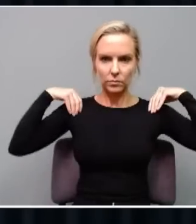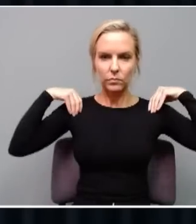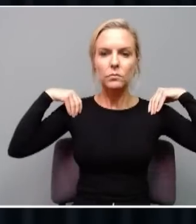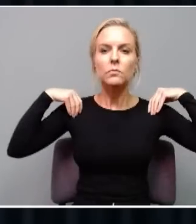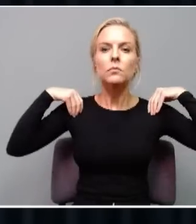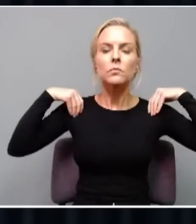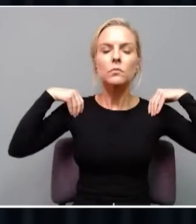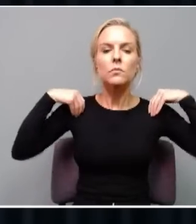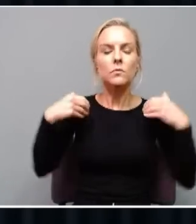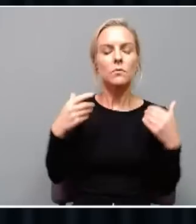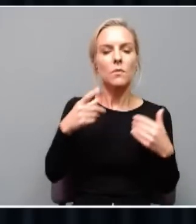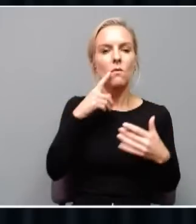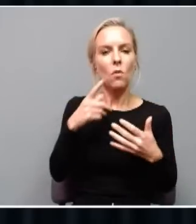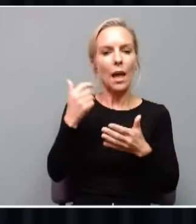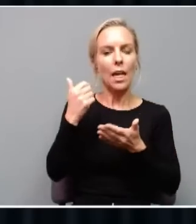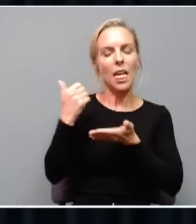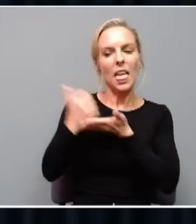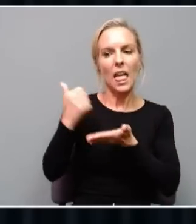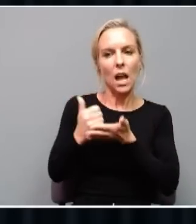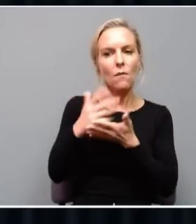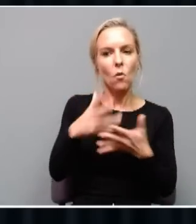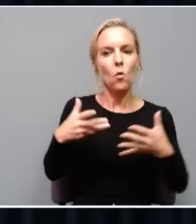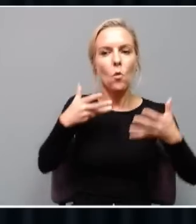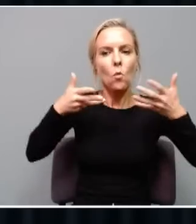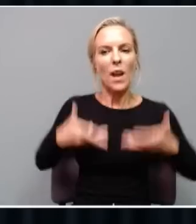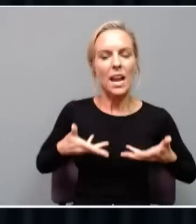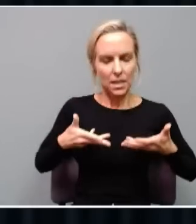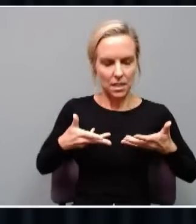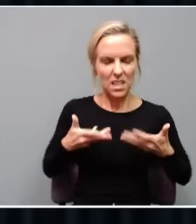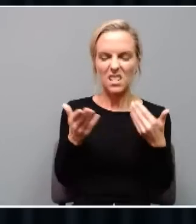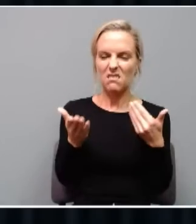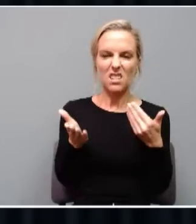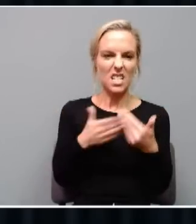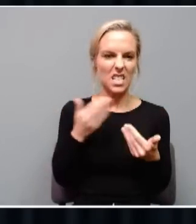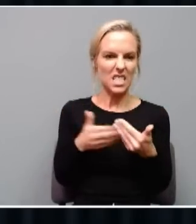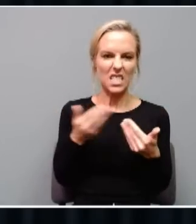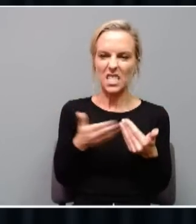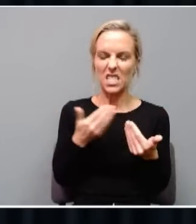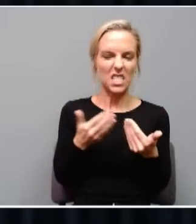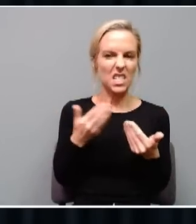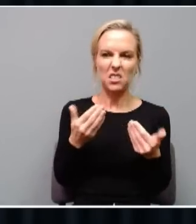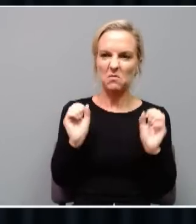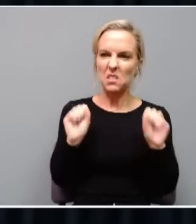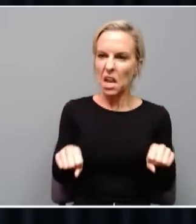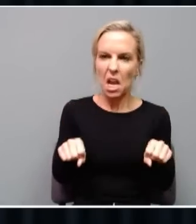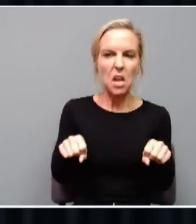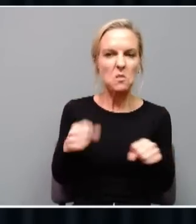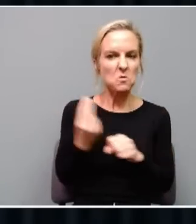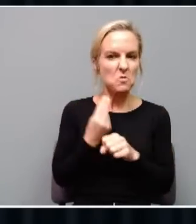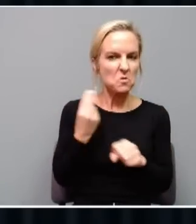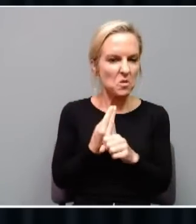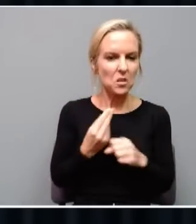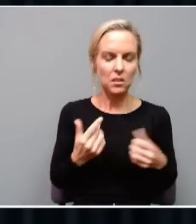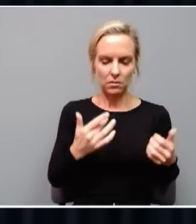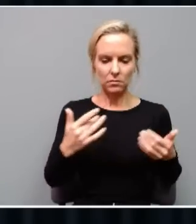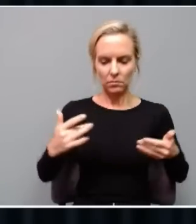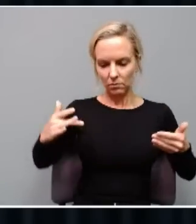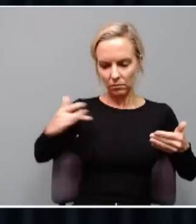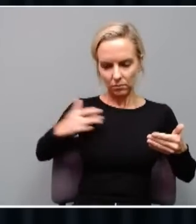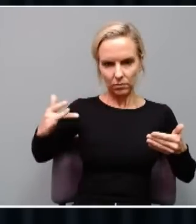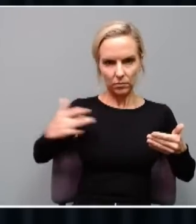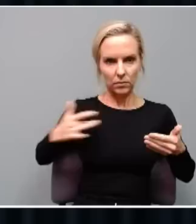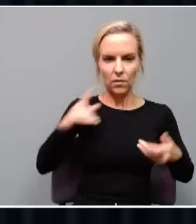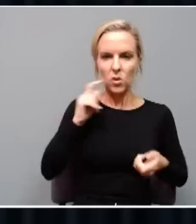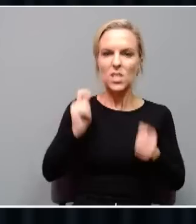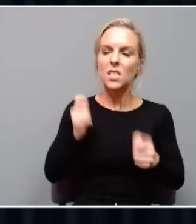weight. It's very easy to use, one button operation to turn it on and adjust the speeds. And it delivers